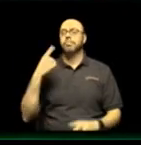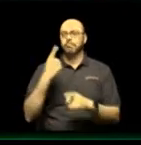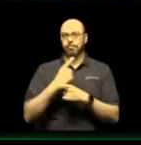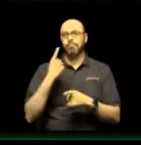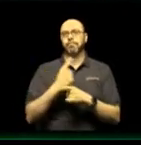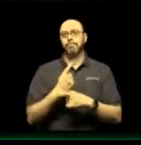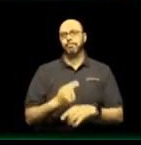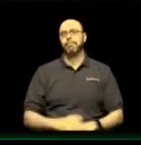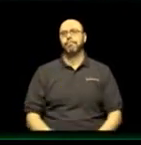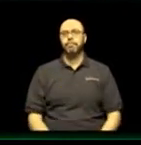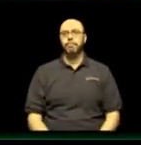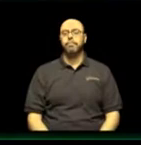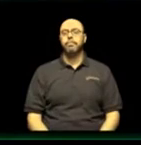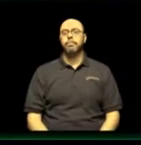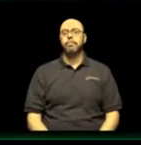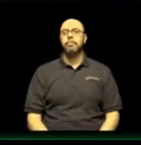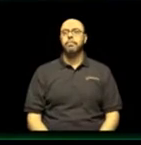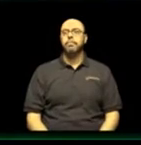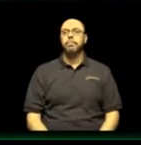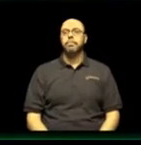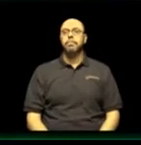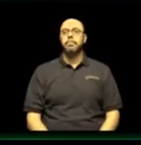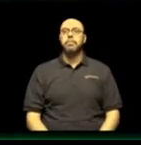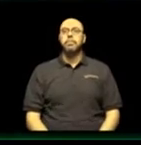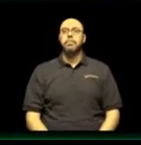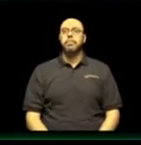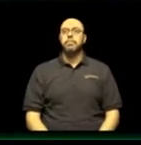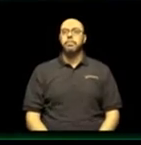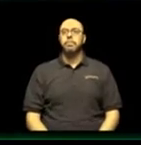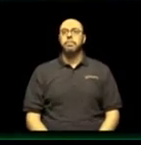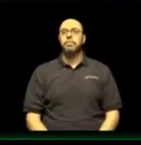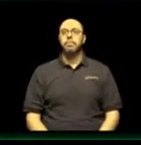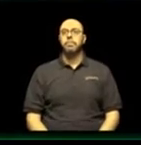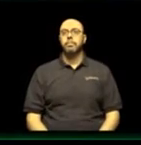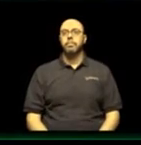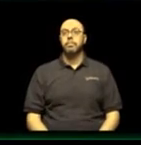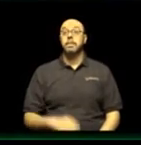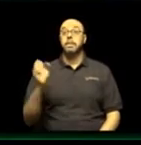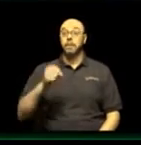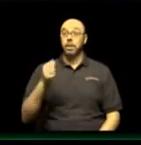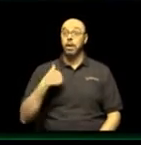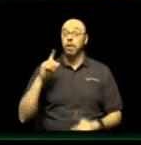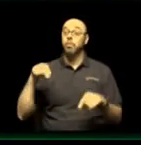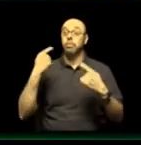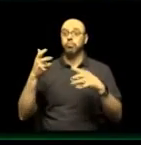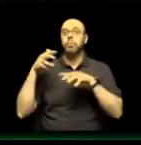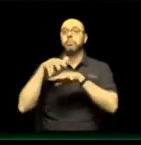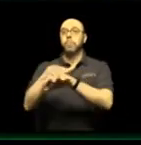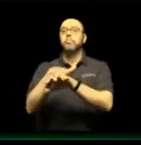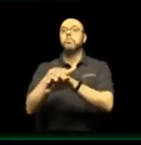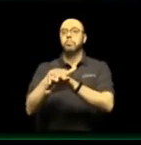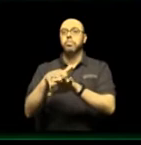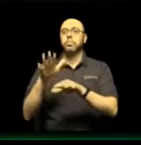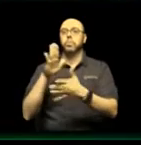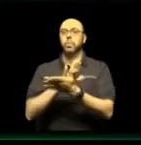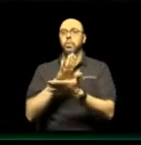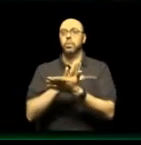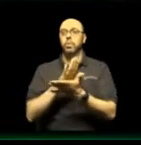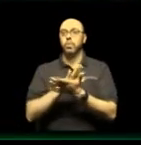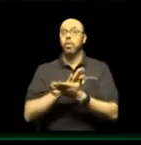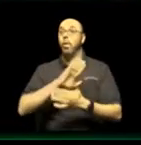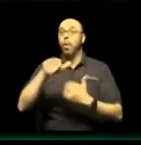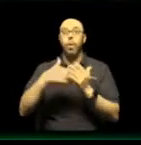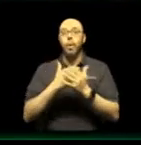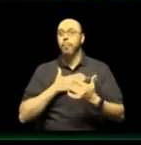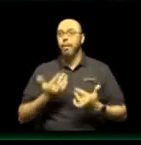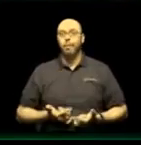Yeah. So did you go to public school? Yes, I do. I go to public school all my life.